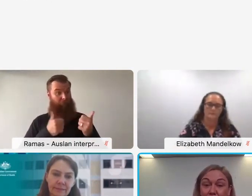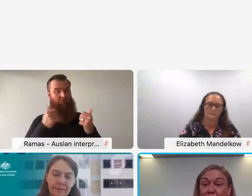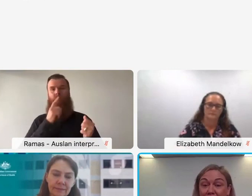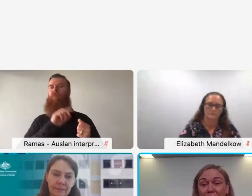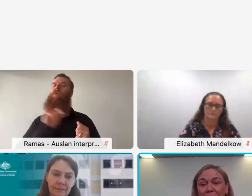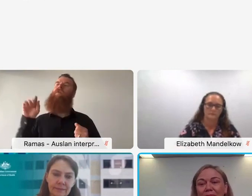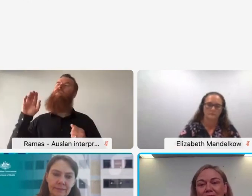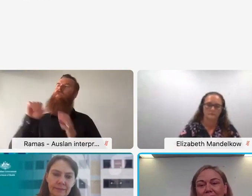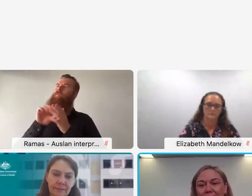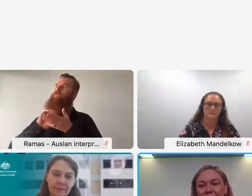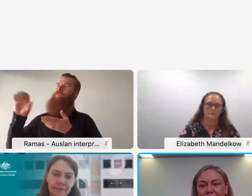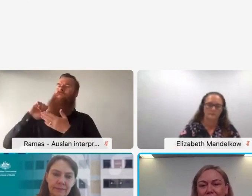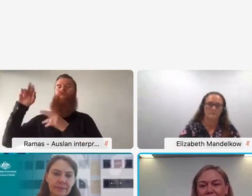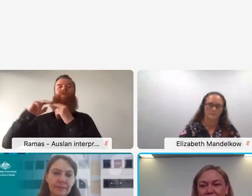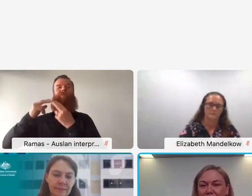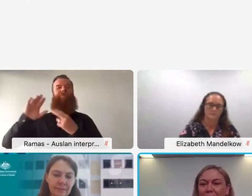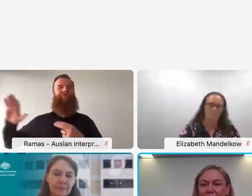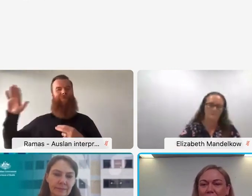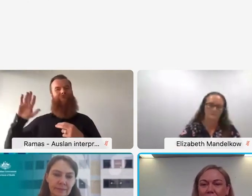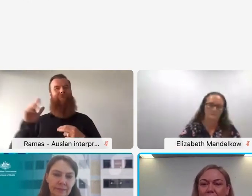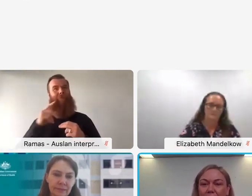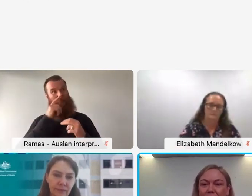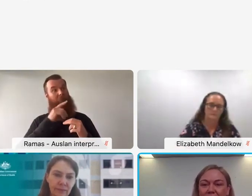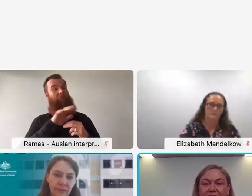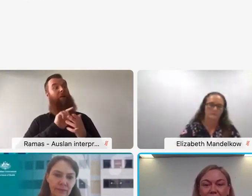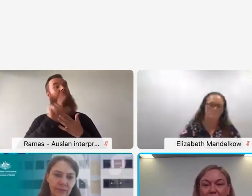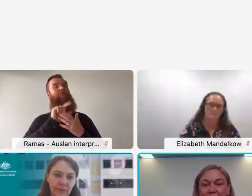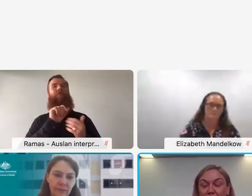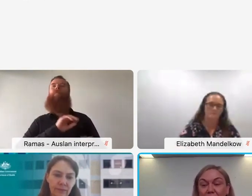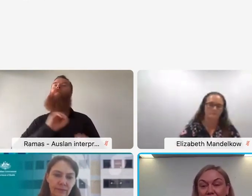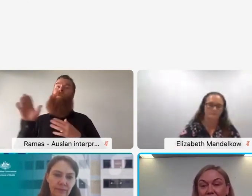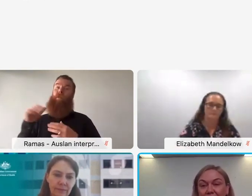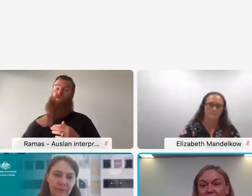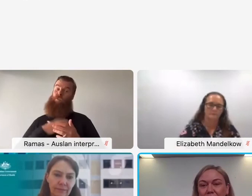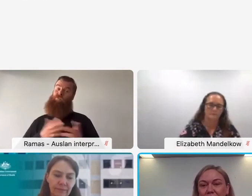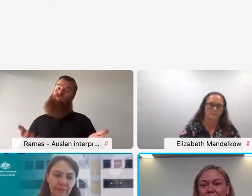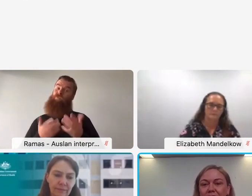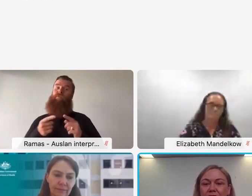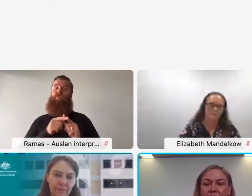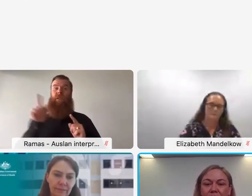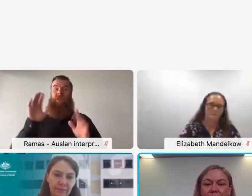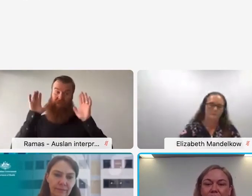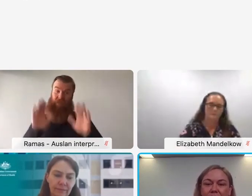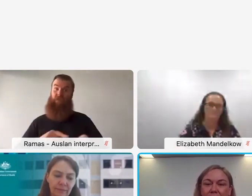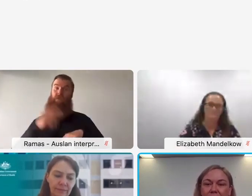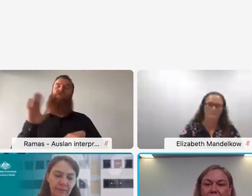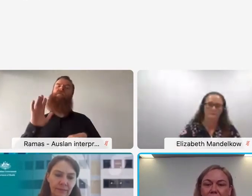they want to be home. It's what they want to do. That's actually where they want to be in the world.